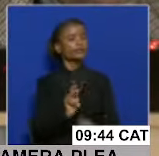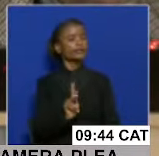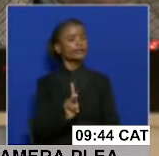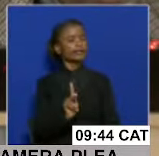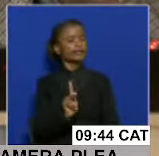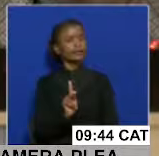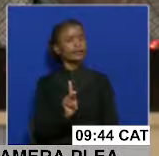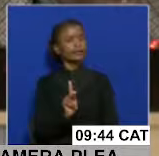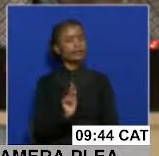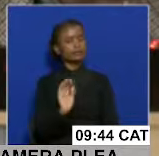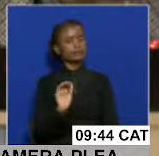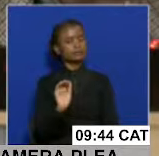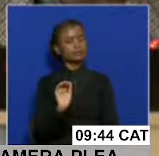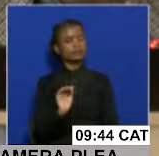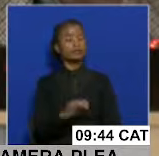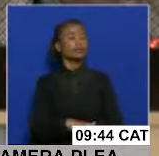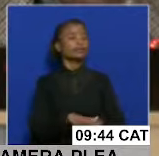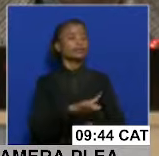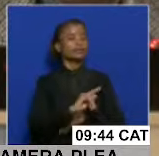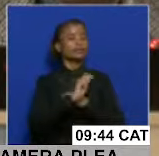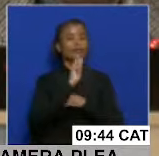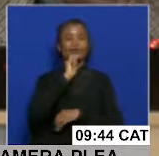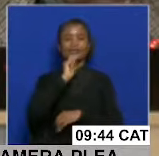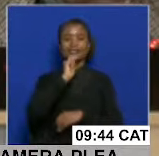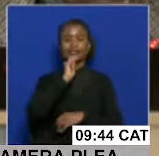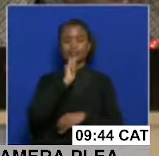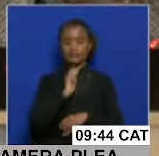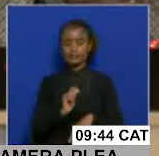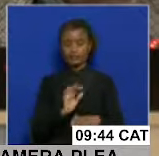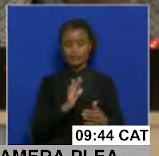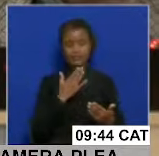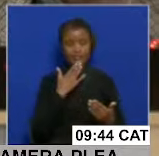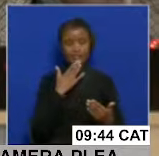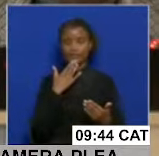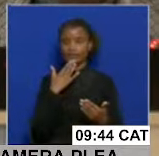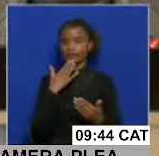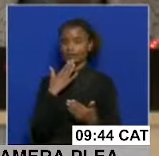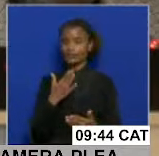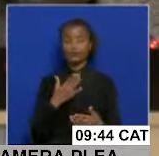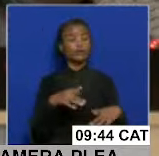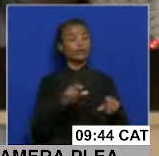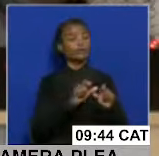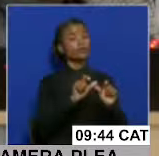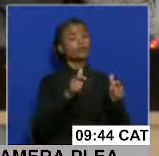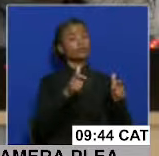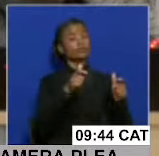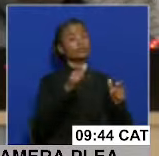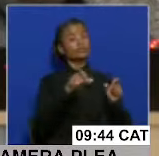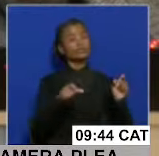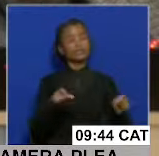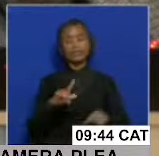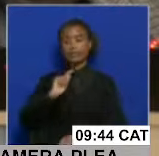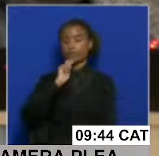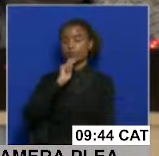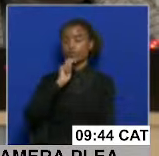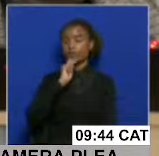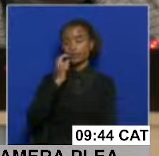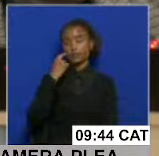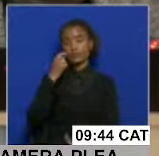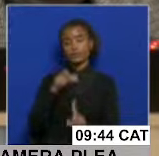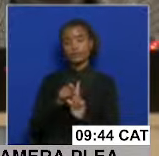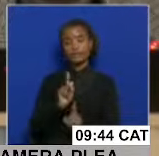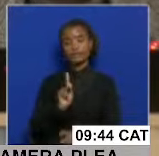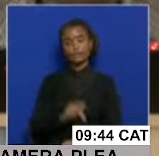Good morning, Thank you. Commissioners. Good morning, witness K.